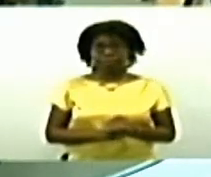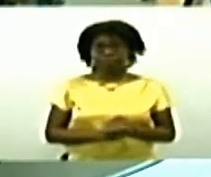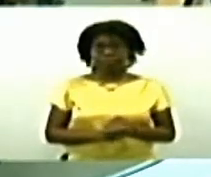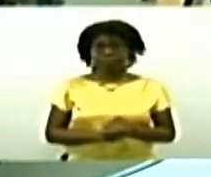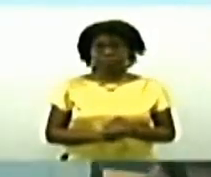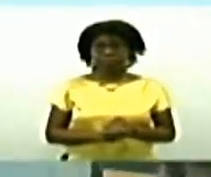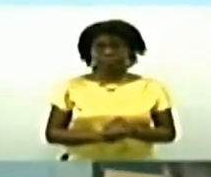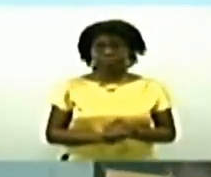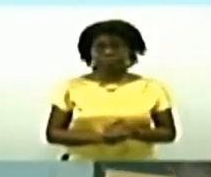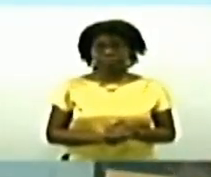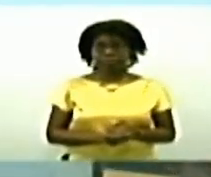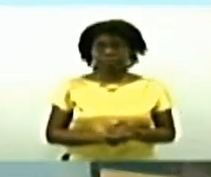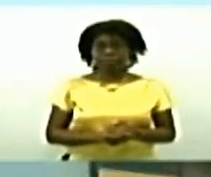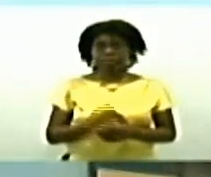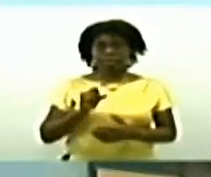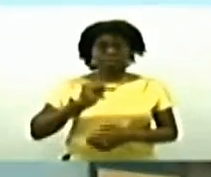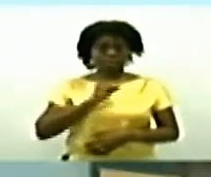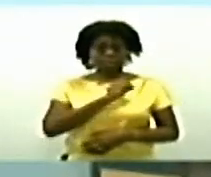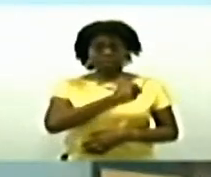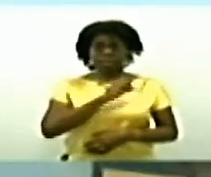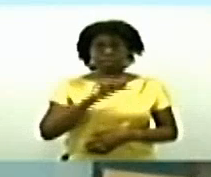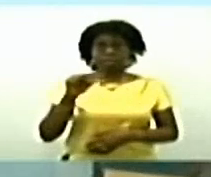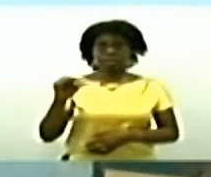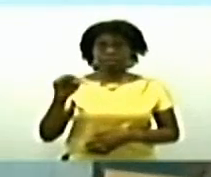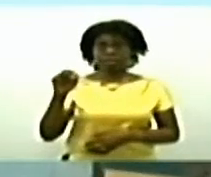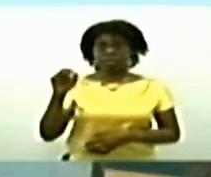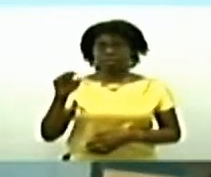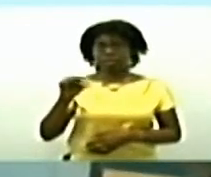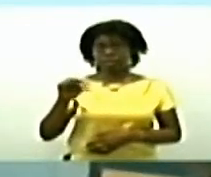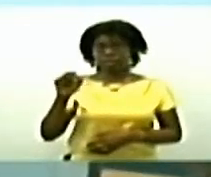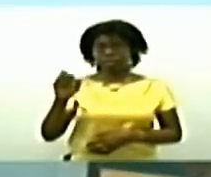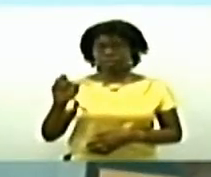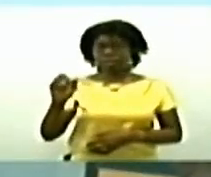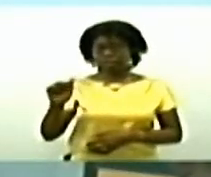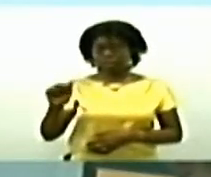Senator Garvey. Mr. President, I beg to move